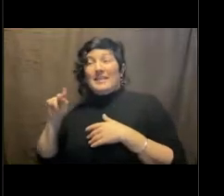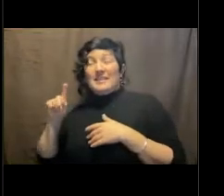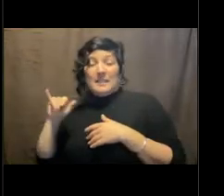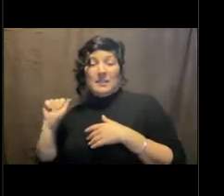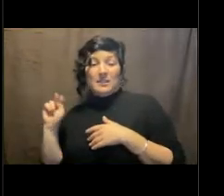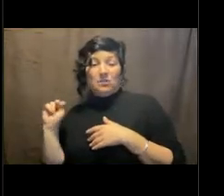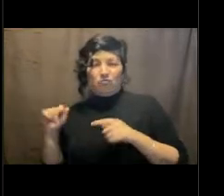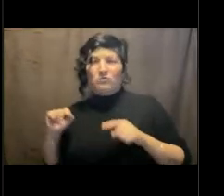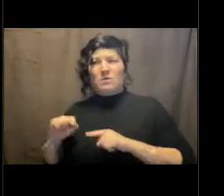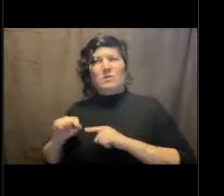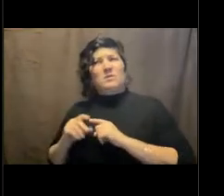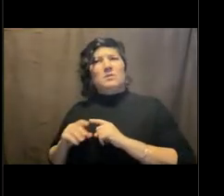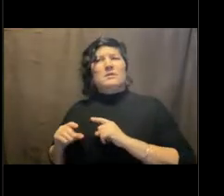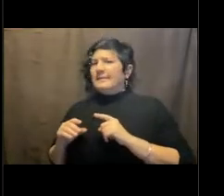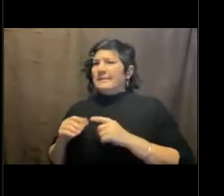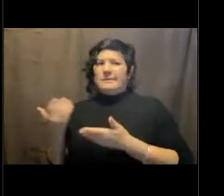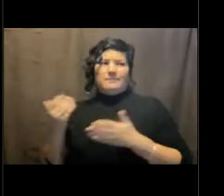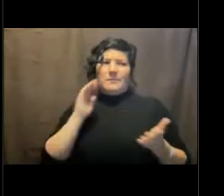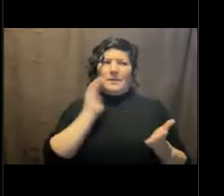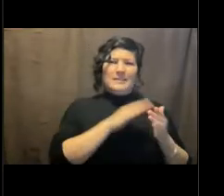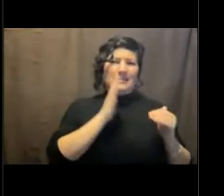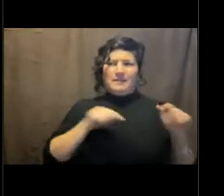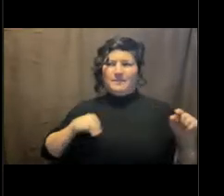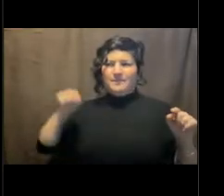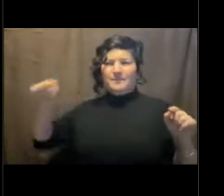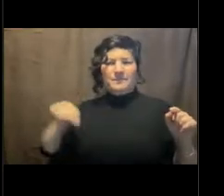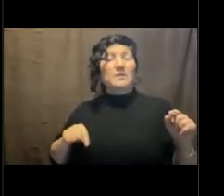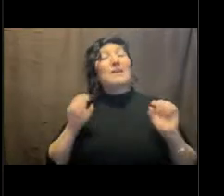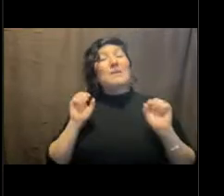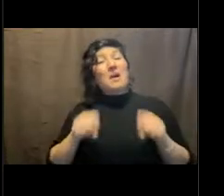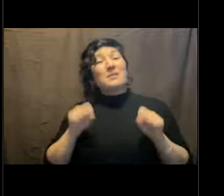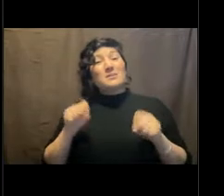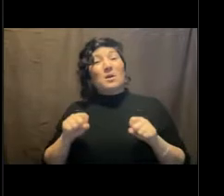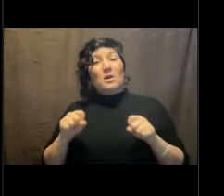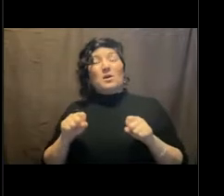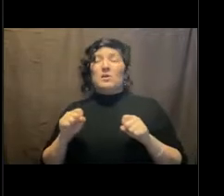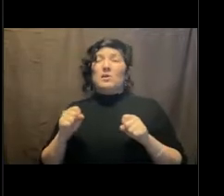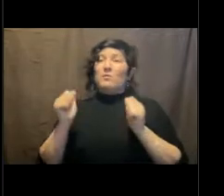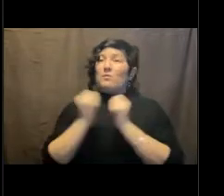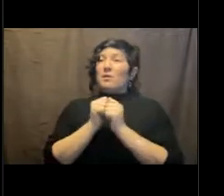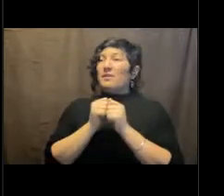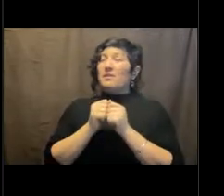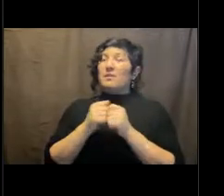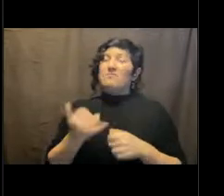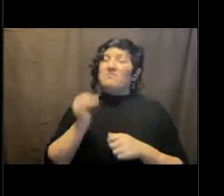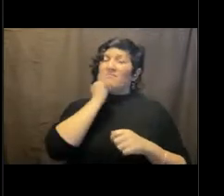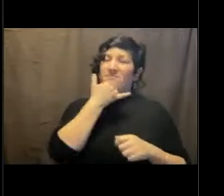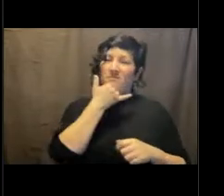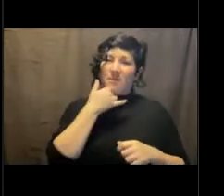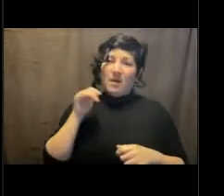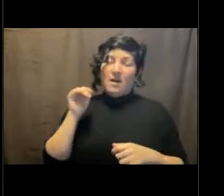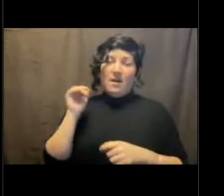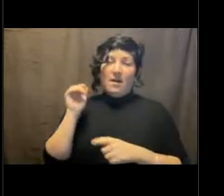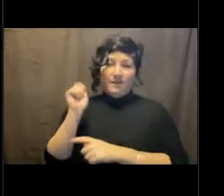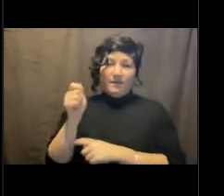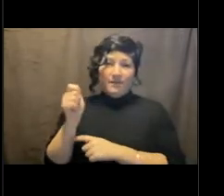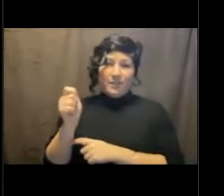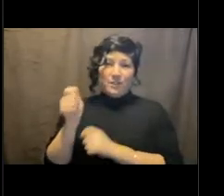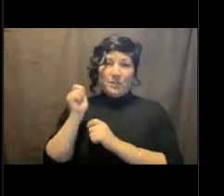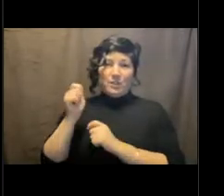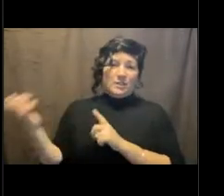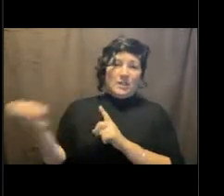It could be a combination of incidental interactions with fisheries off of South America. It could also be a